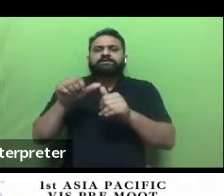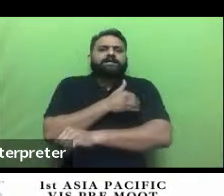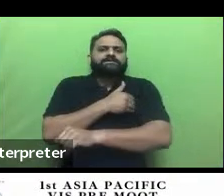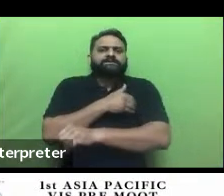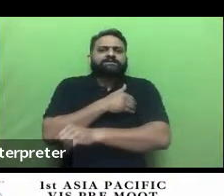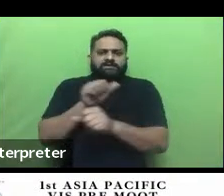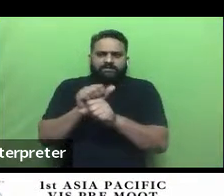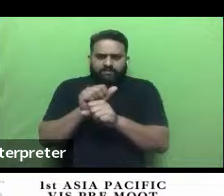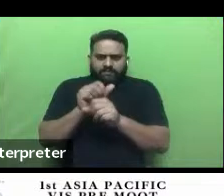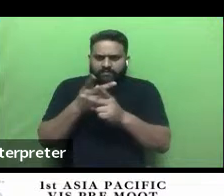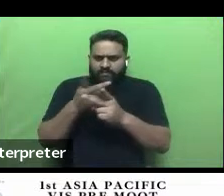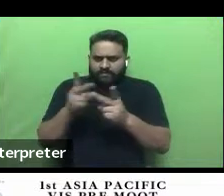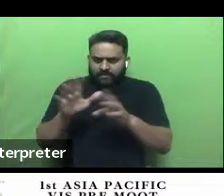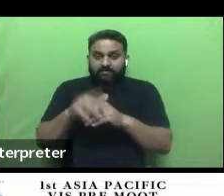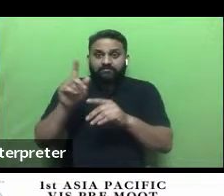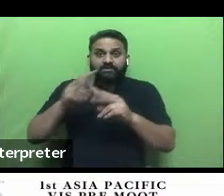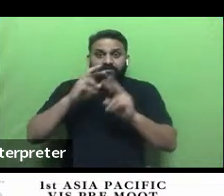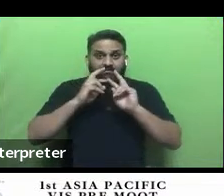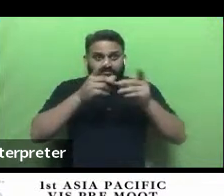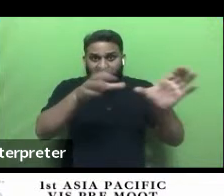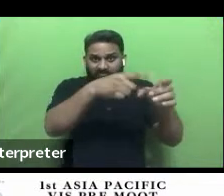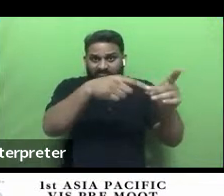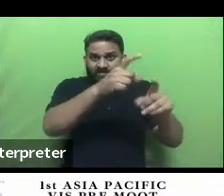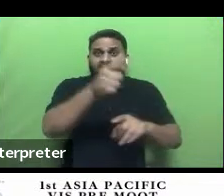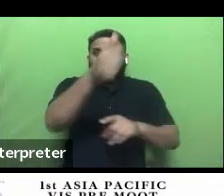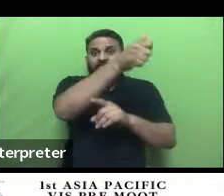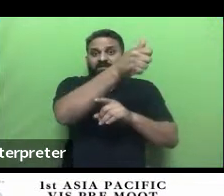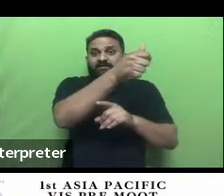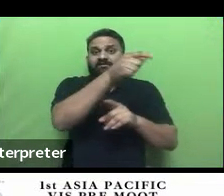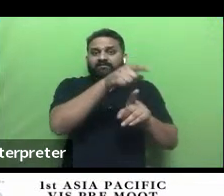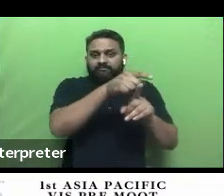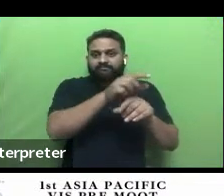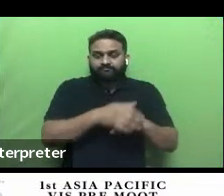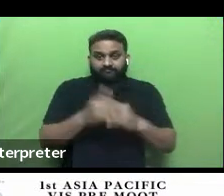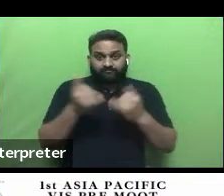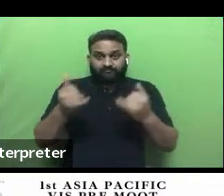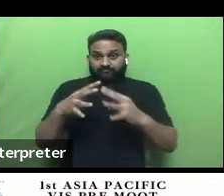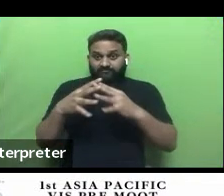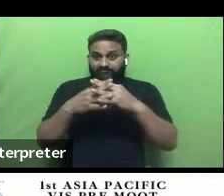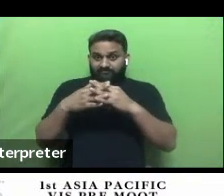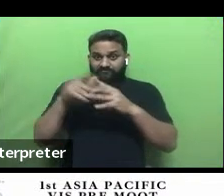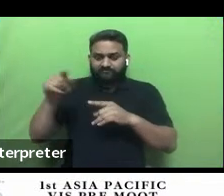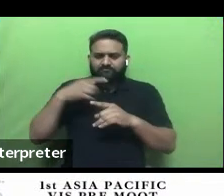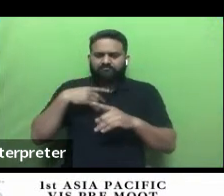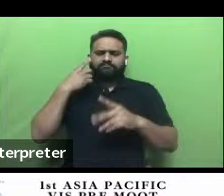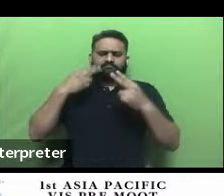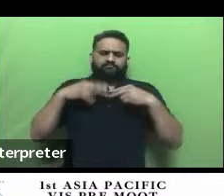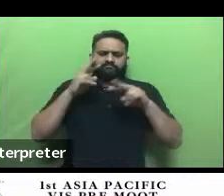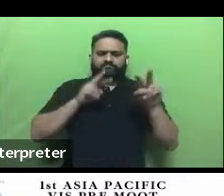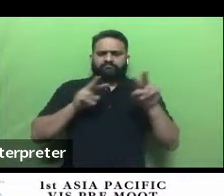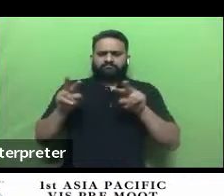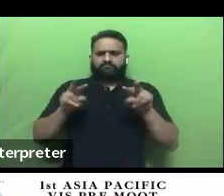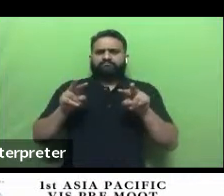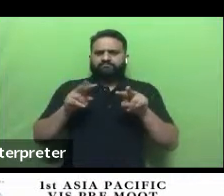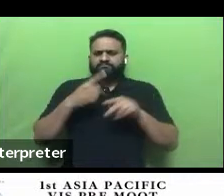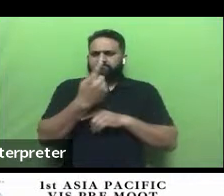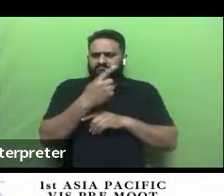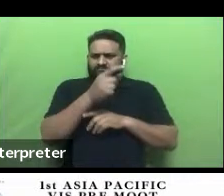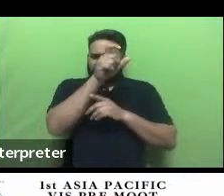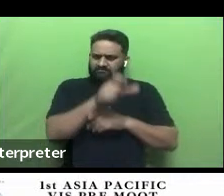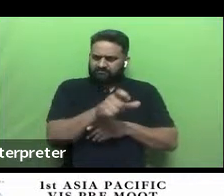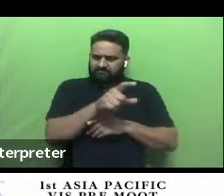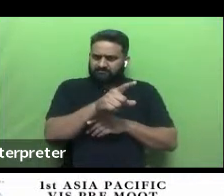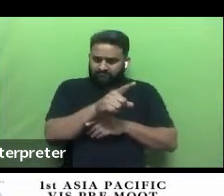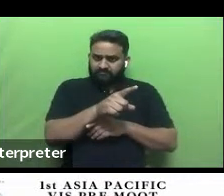that is the respondent's parent company. Now, courts in the United States have recognized that where the same individual acts for